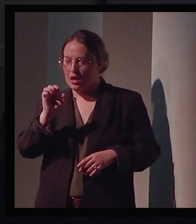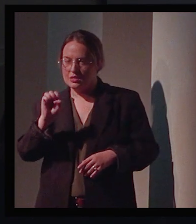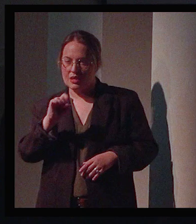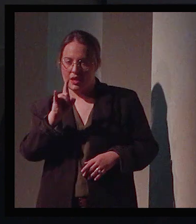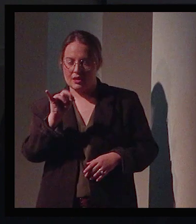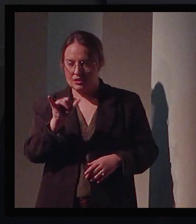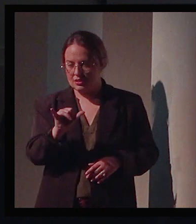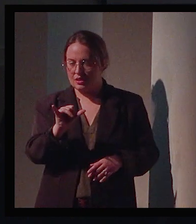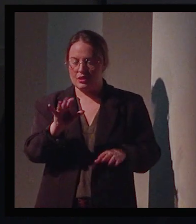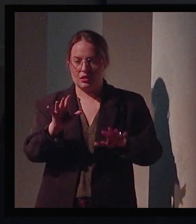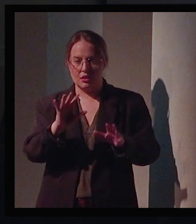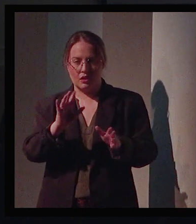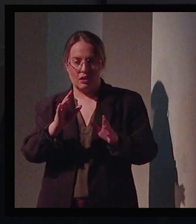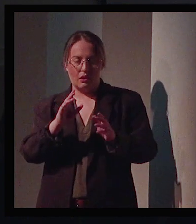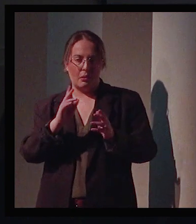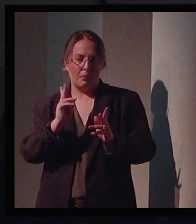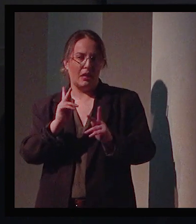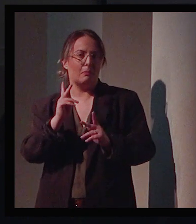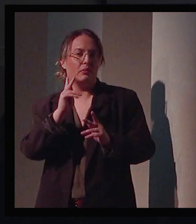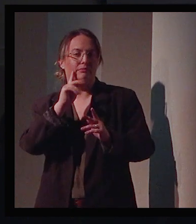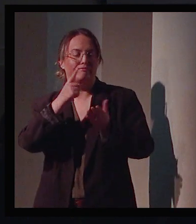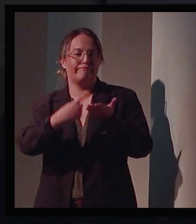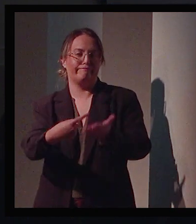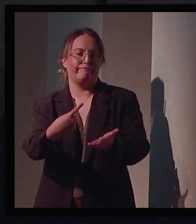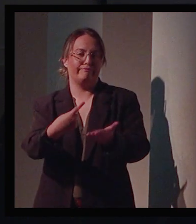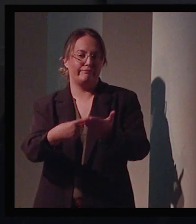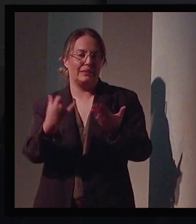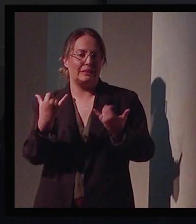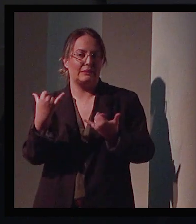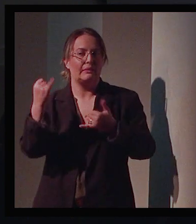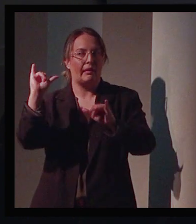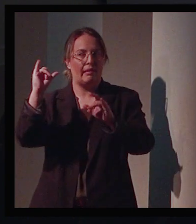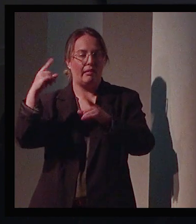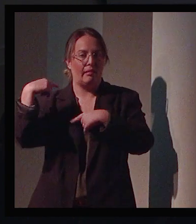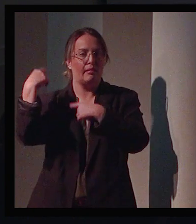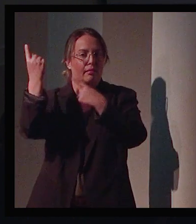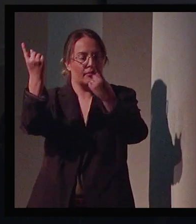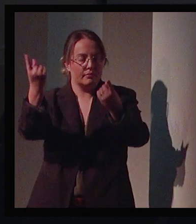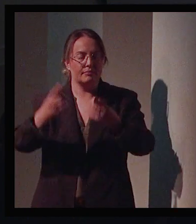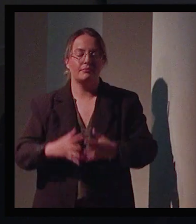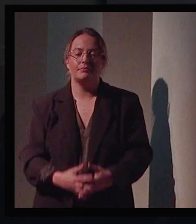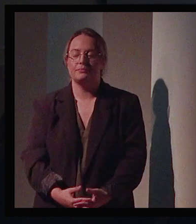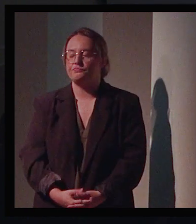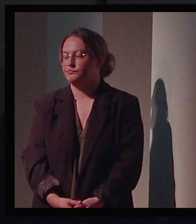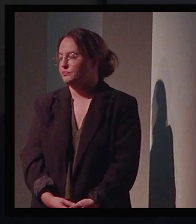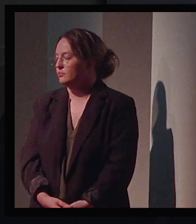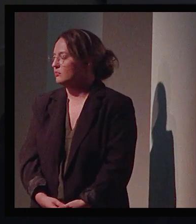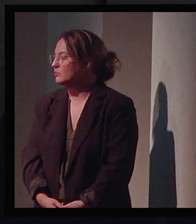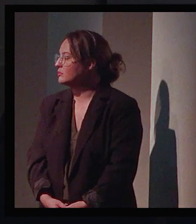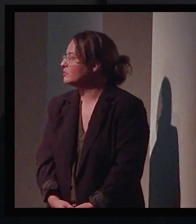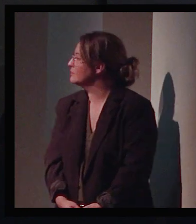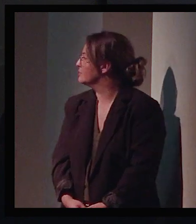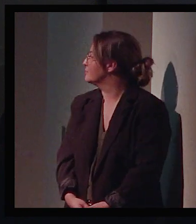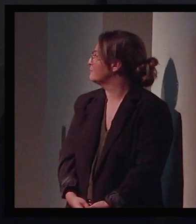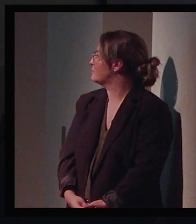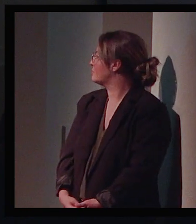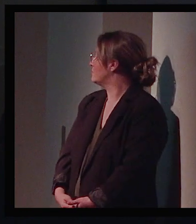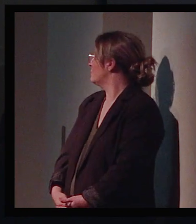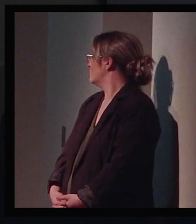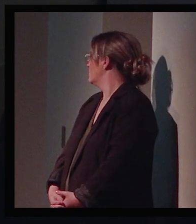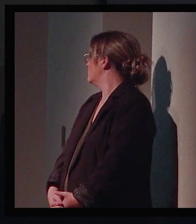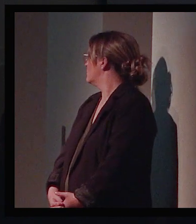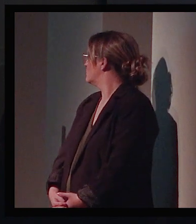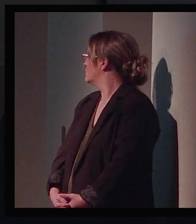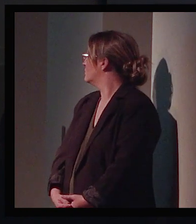has been the subject of quite a bit of scholarly debate. Now, we've talked a bit about how some of the new subjects of modern life, like